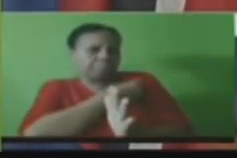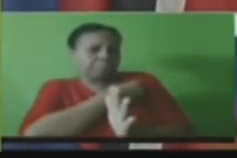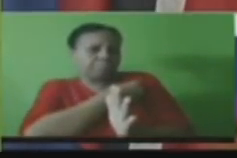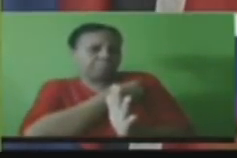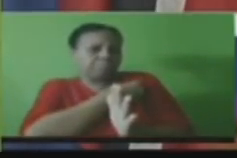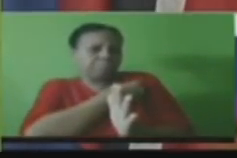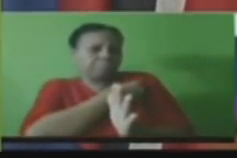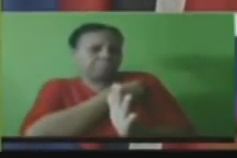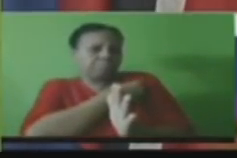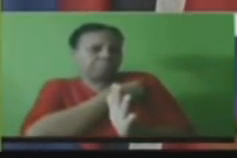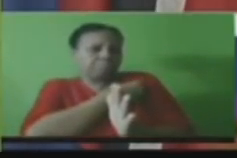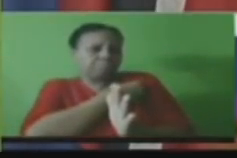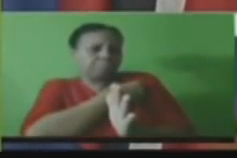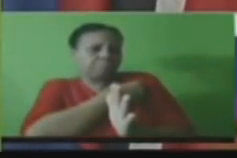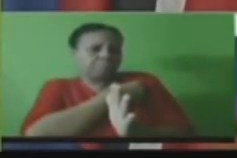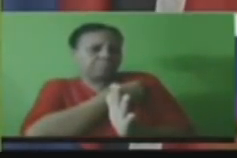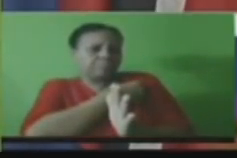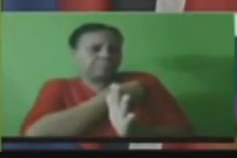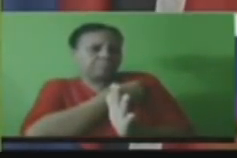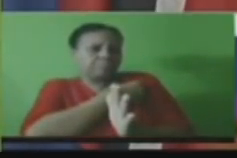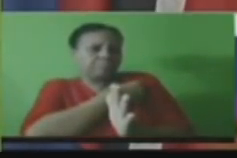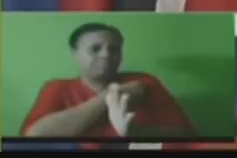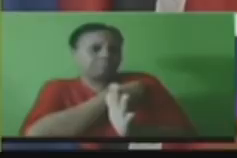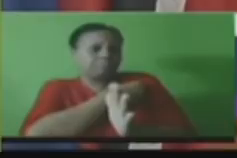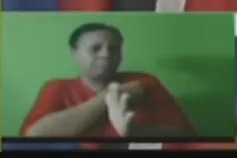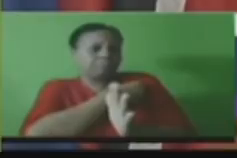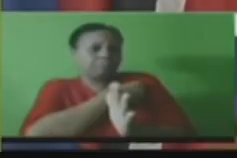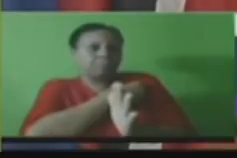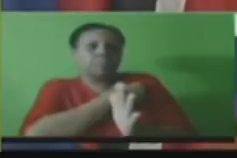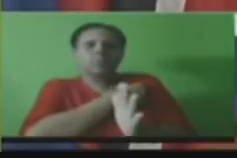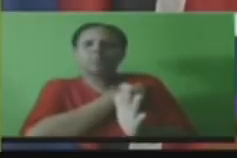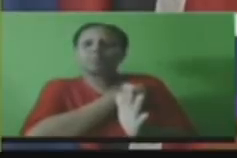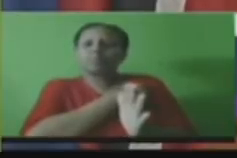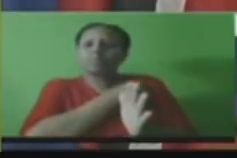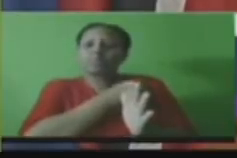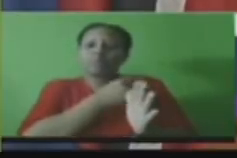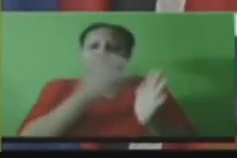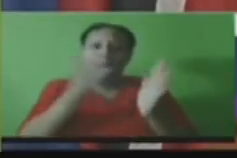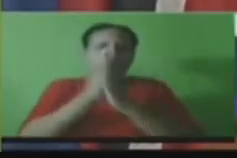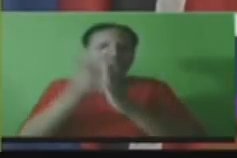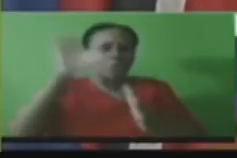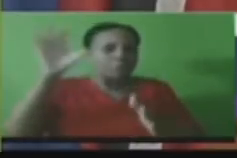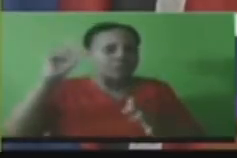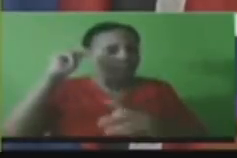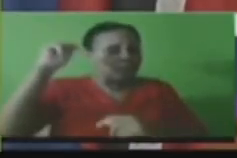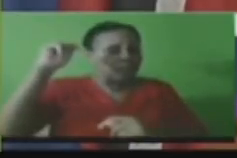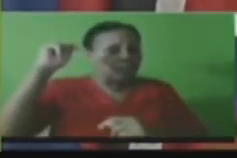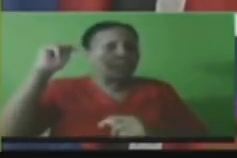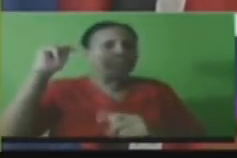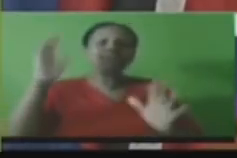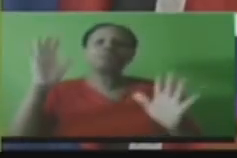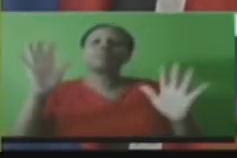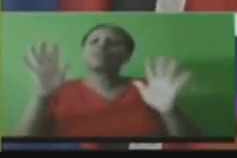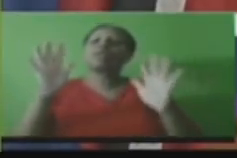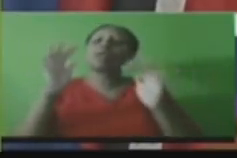Tobago, that there's a period between first vaccine and second vaccine.